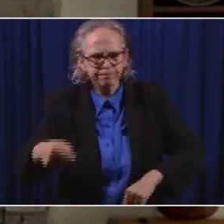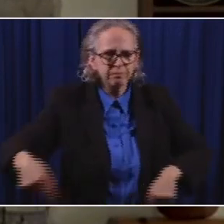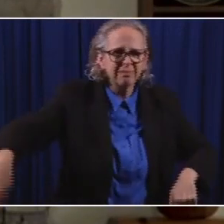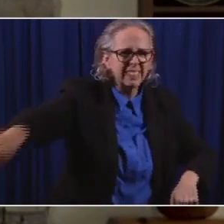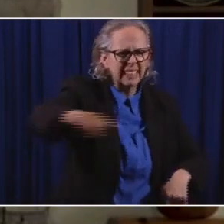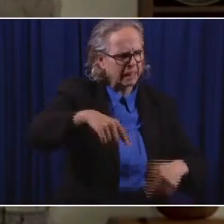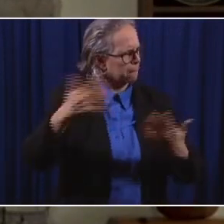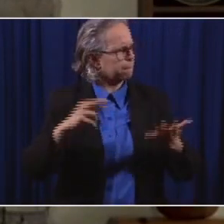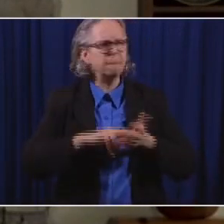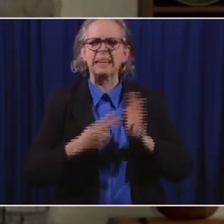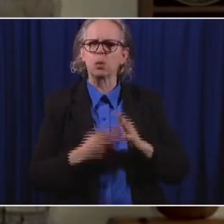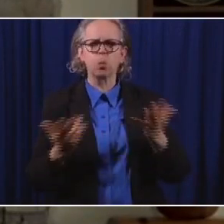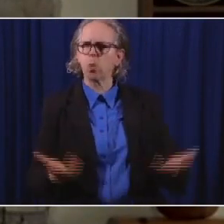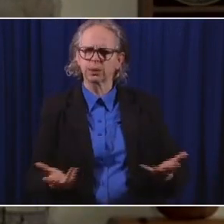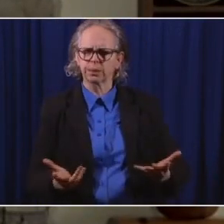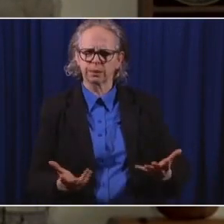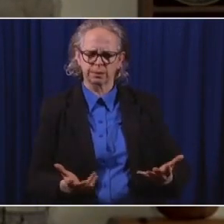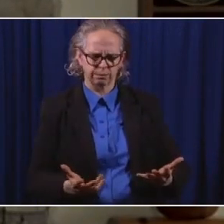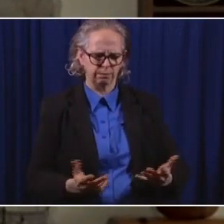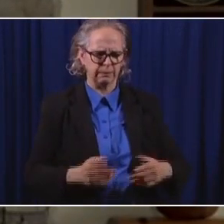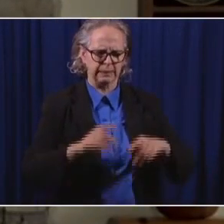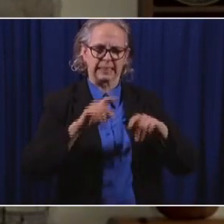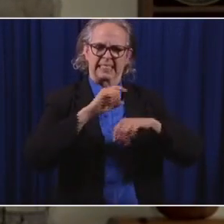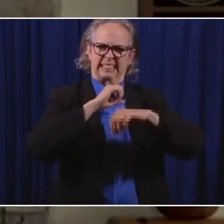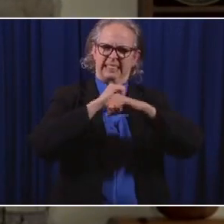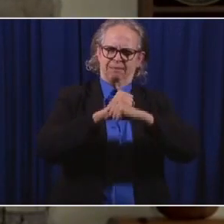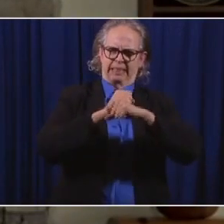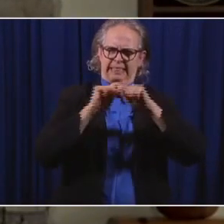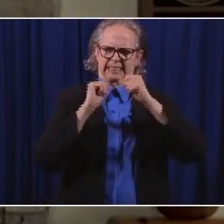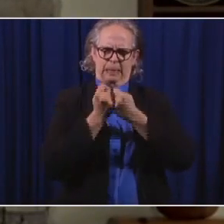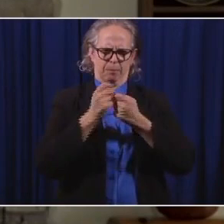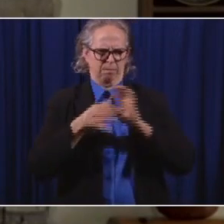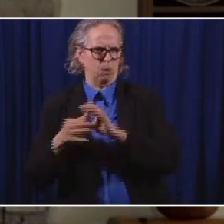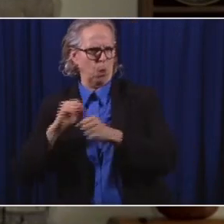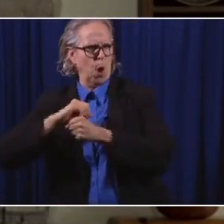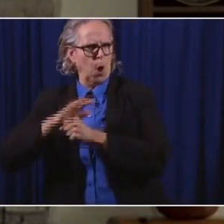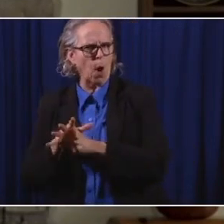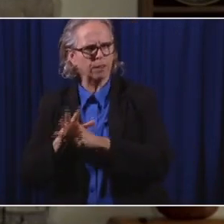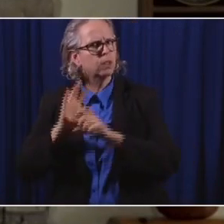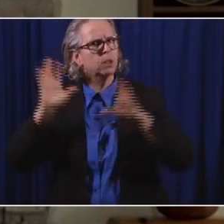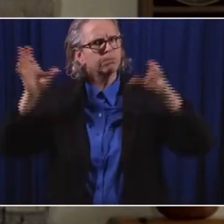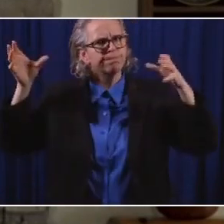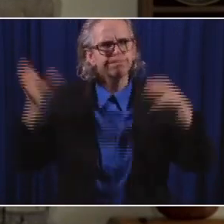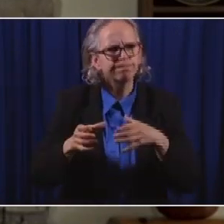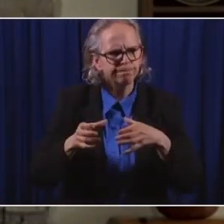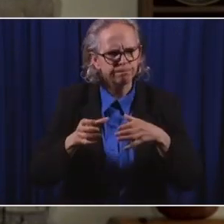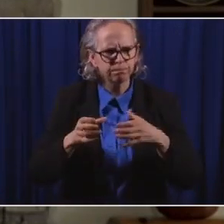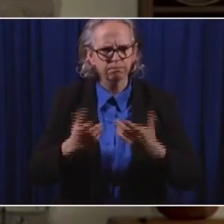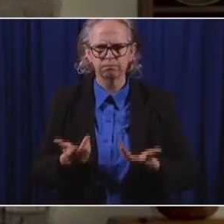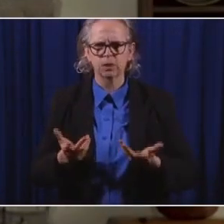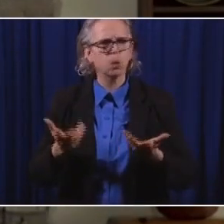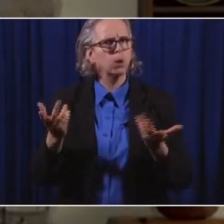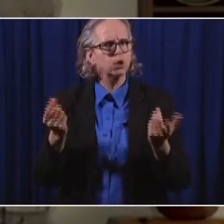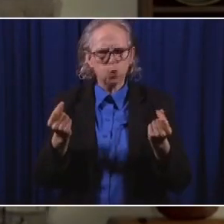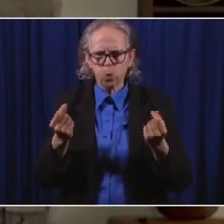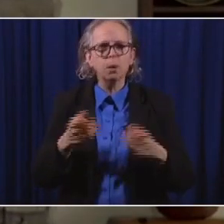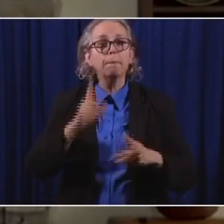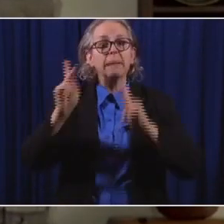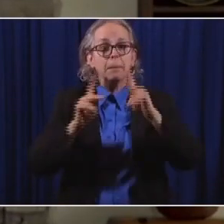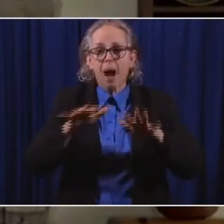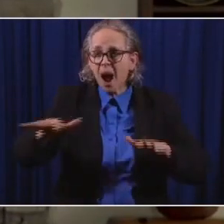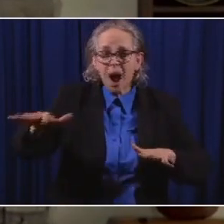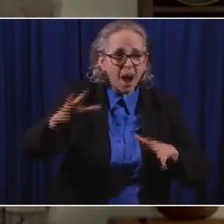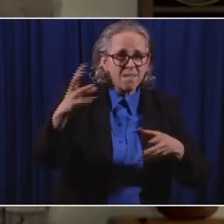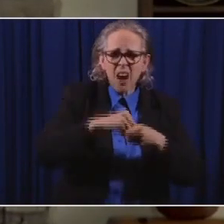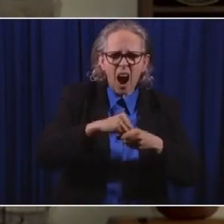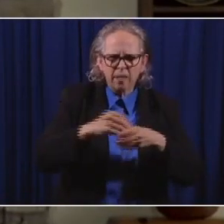to form is really what we need to fight back. It should certainly include the county